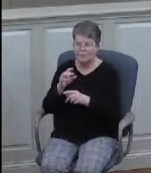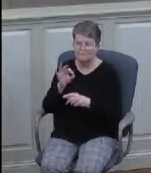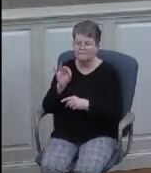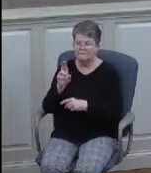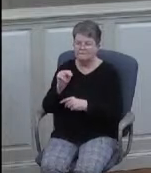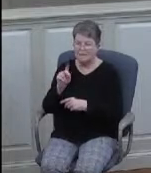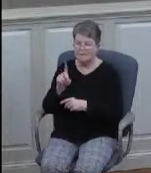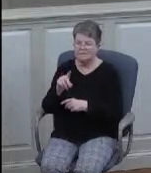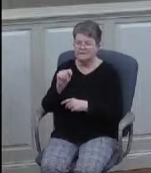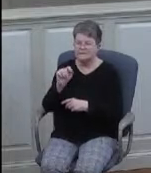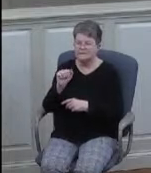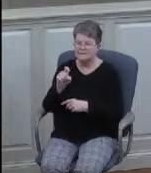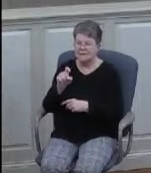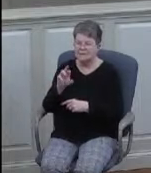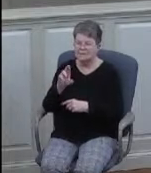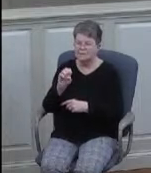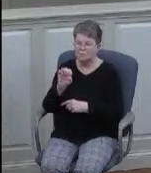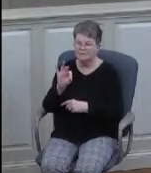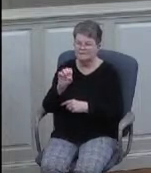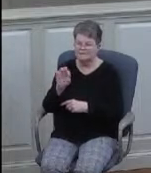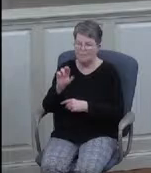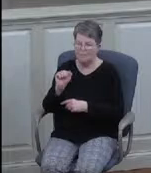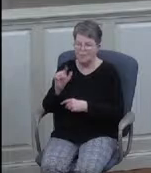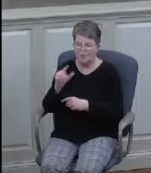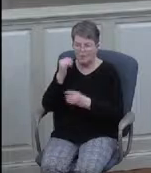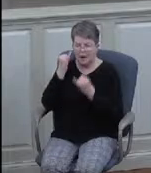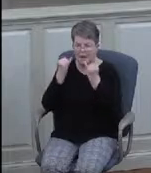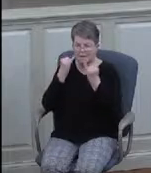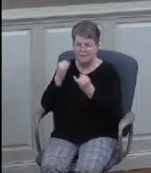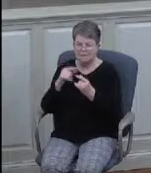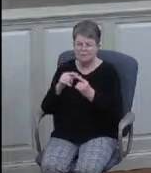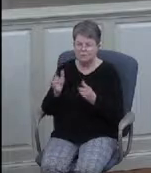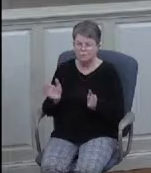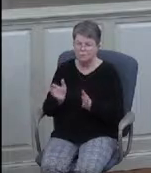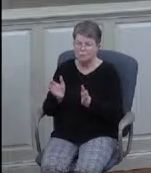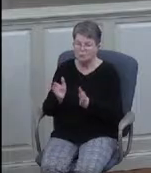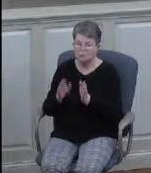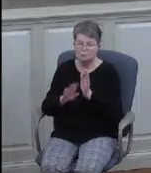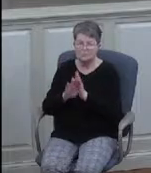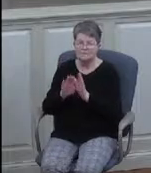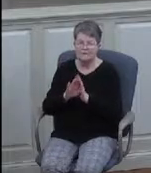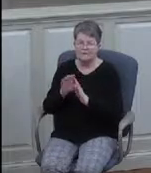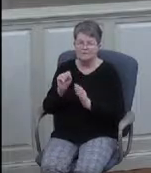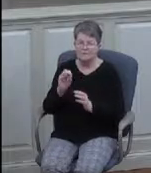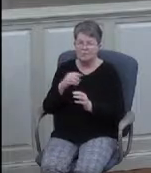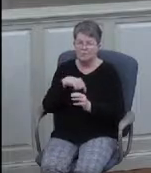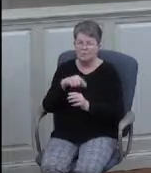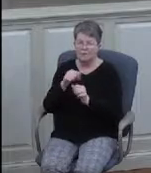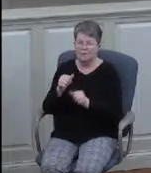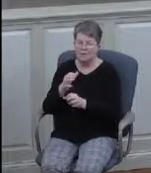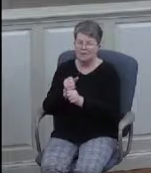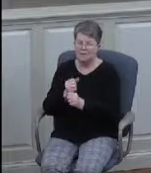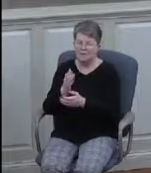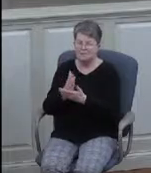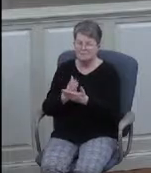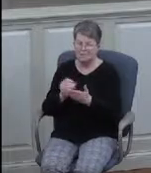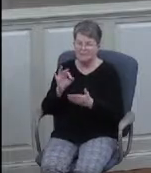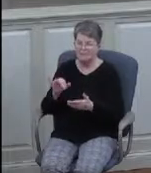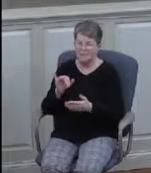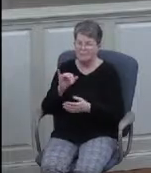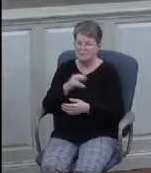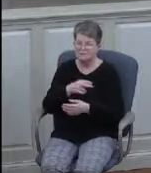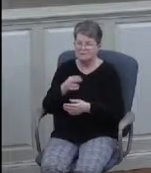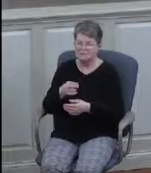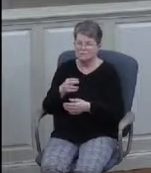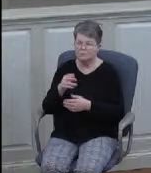deferral ideas to encourage development so that we can get some of these historic